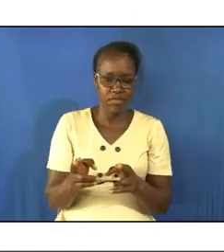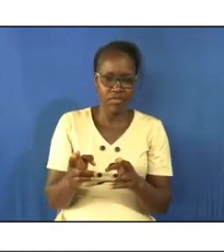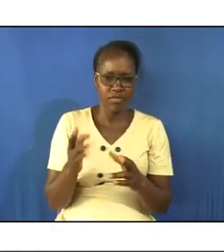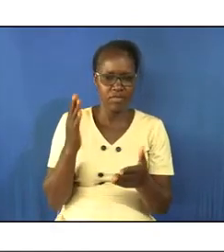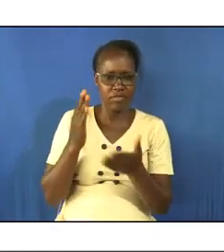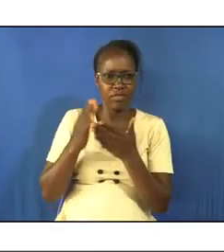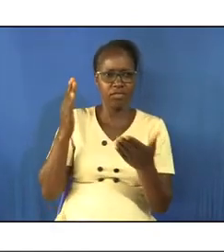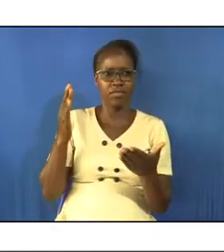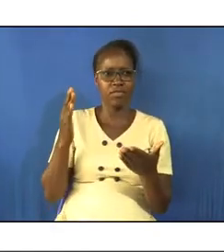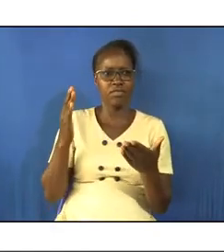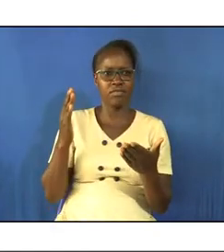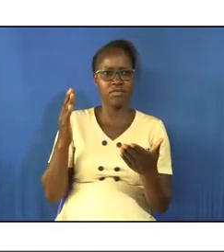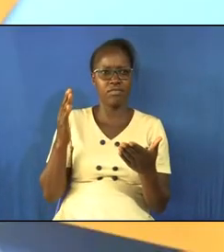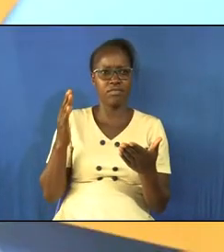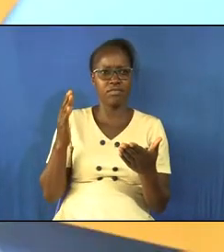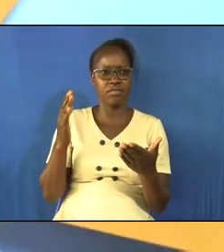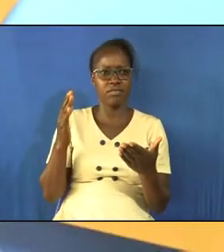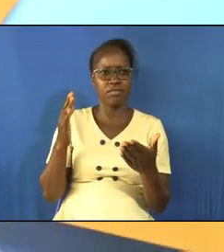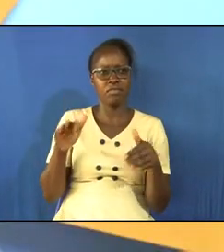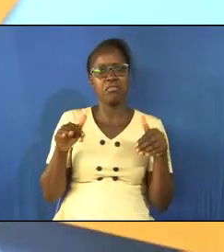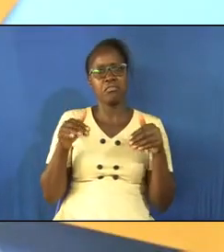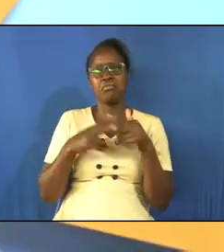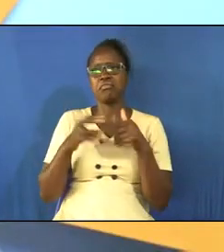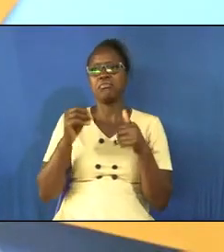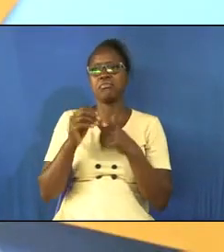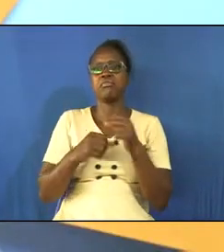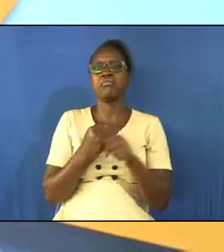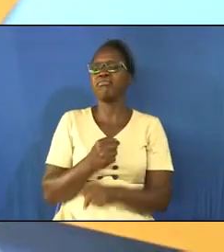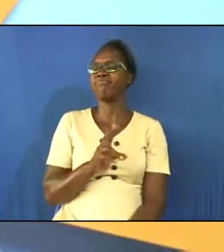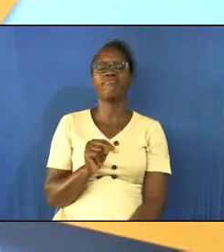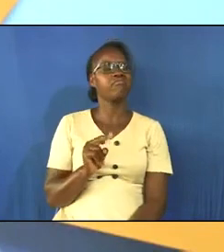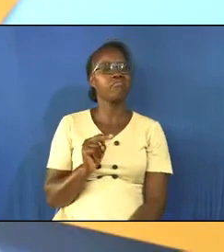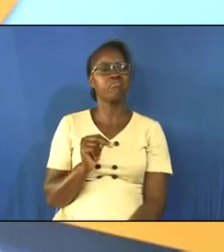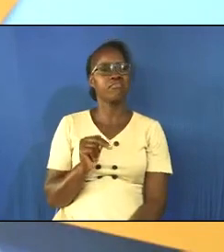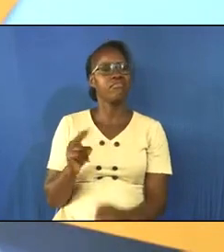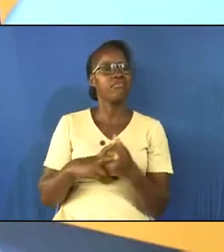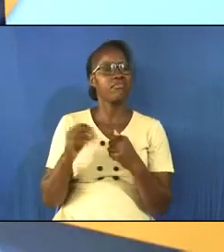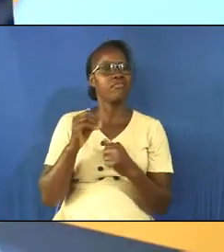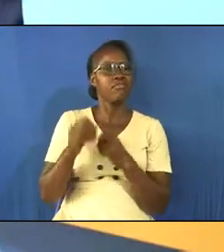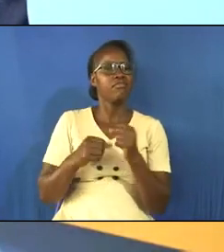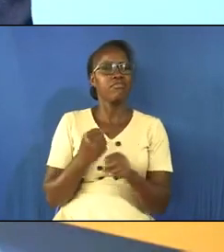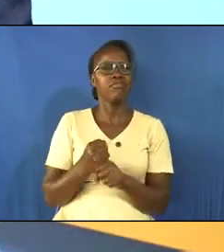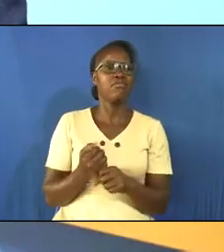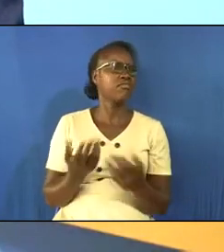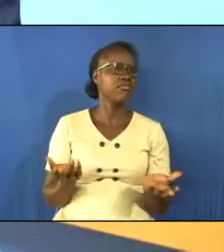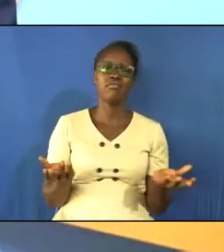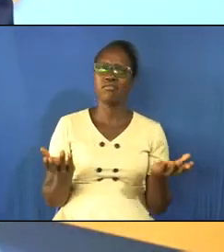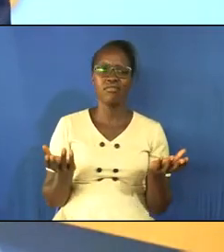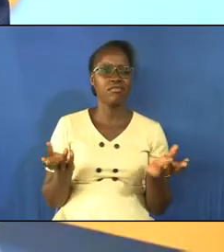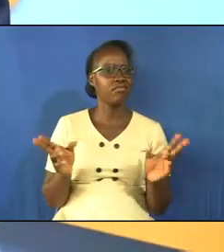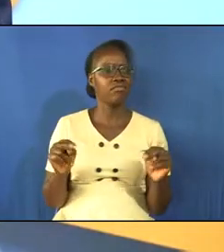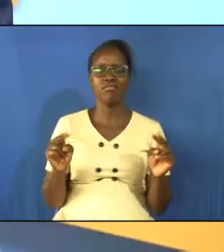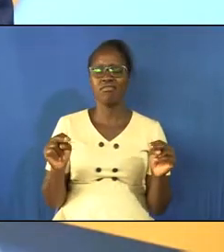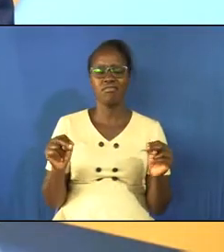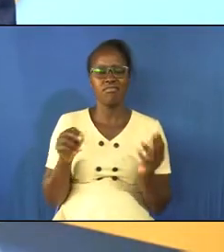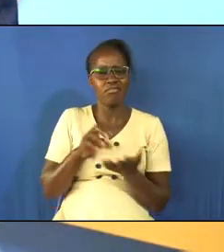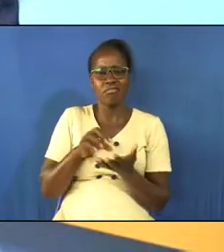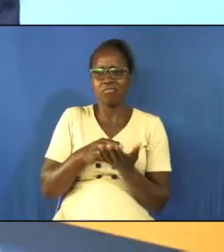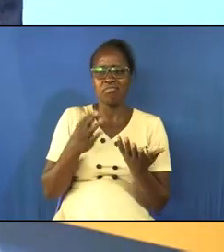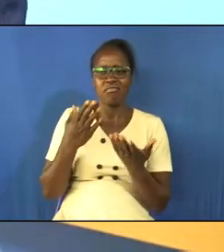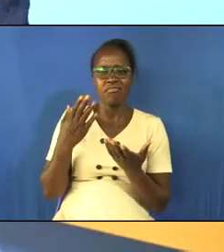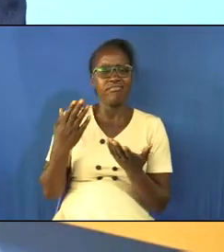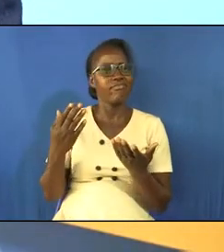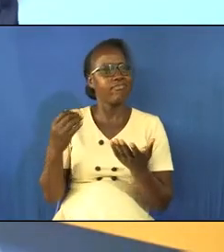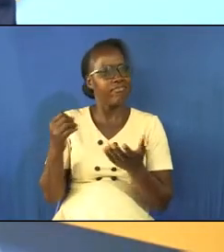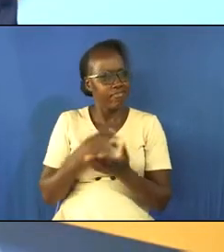stop. You are not out of the woods until you are 70 years of age. 70 years of age is when you can stop undergoing cervical screens.